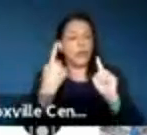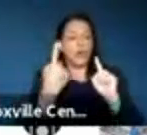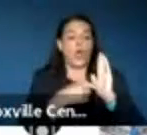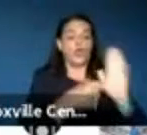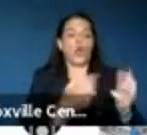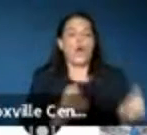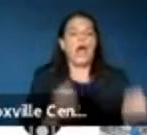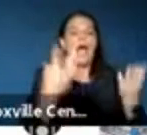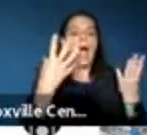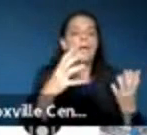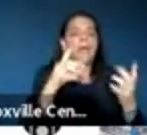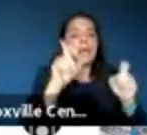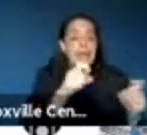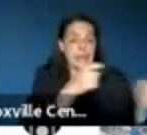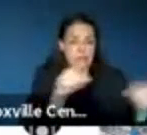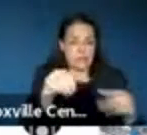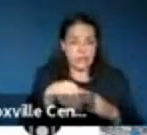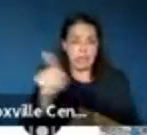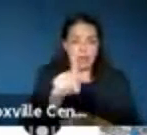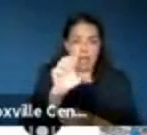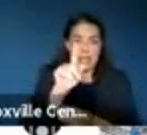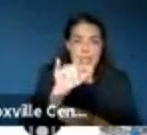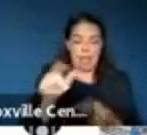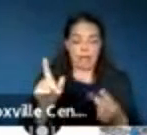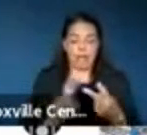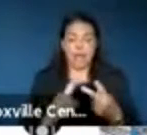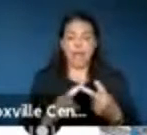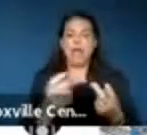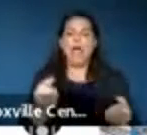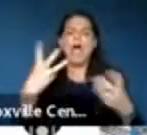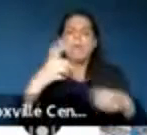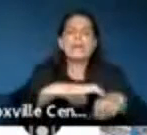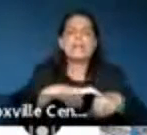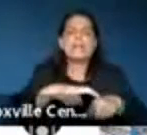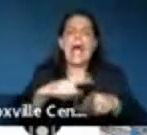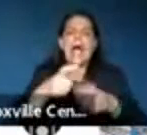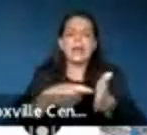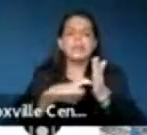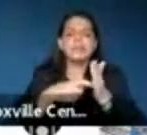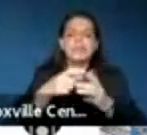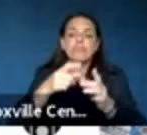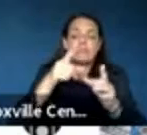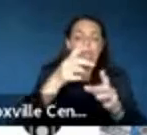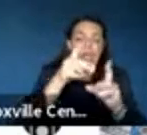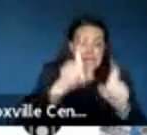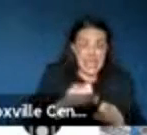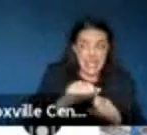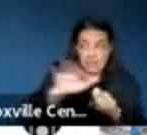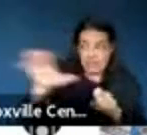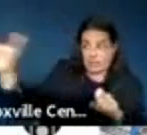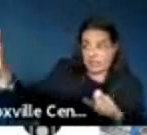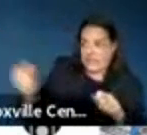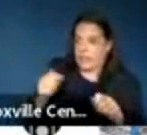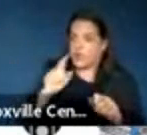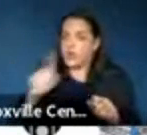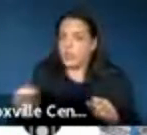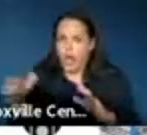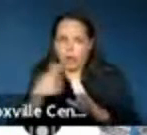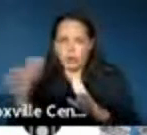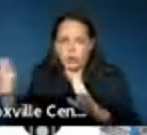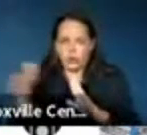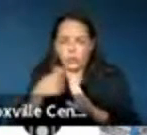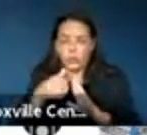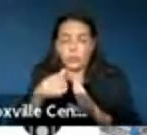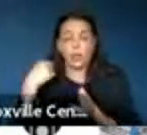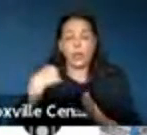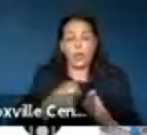for Knox County residents and another for average time between specimen collection and lab report data. From the data we